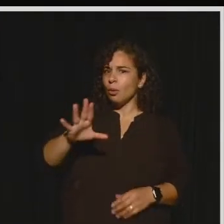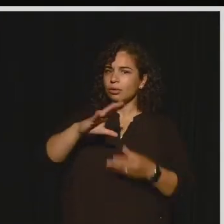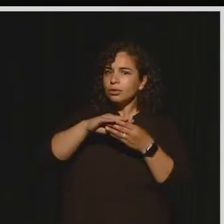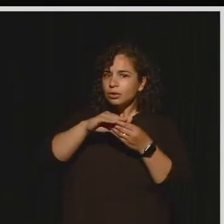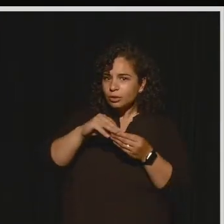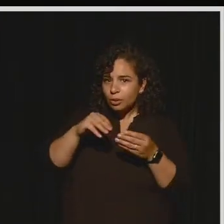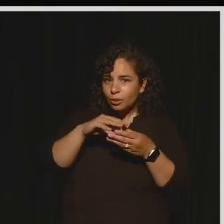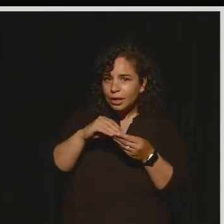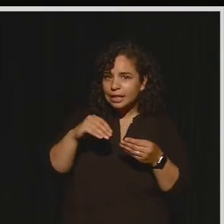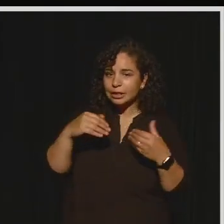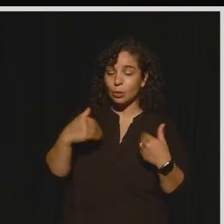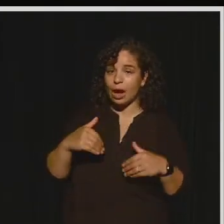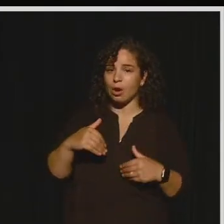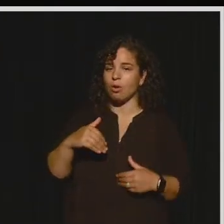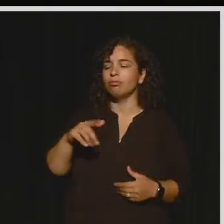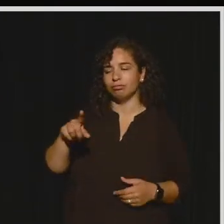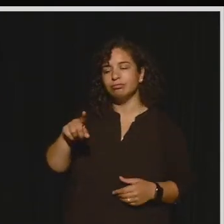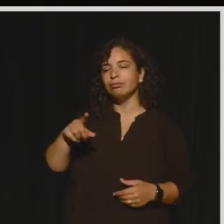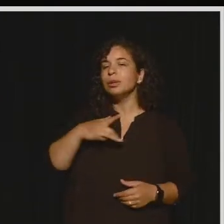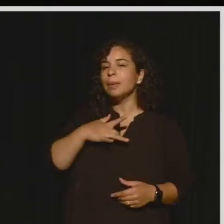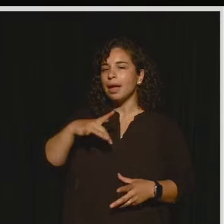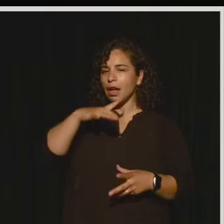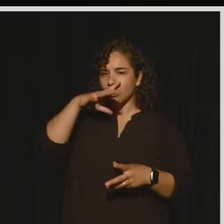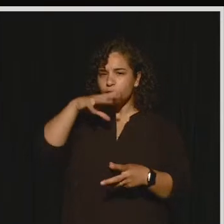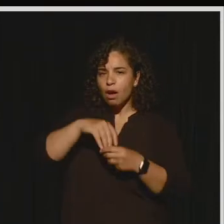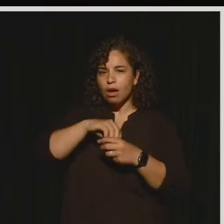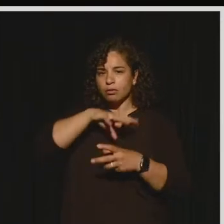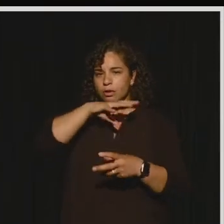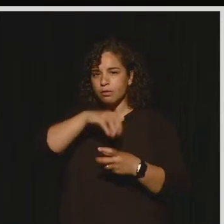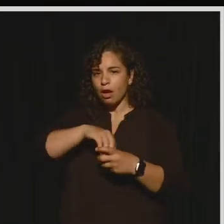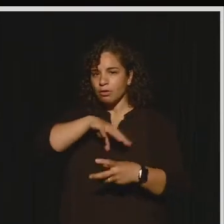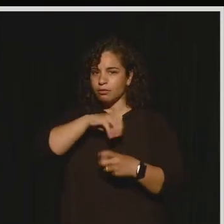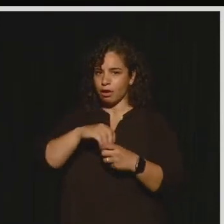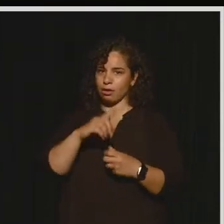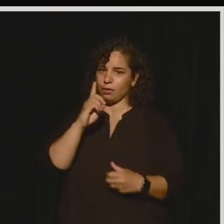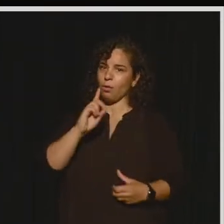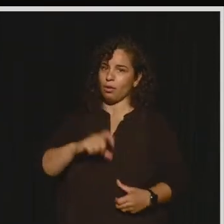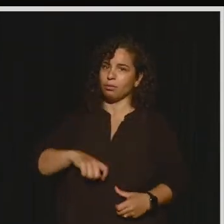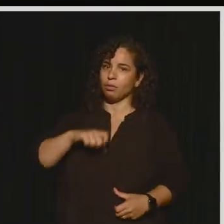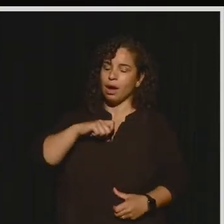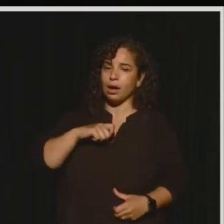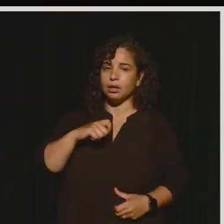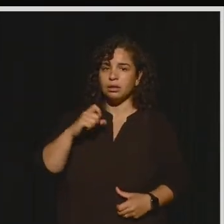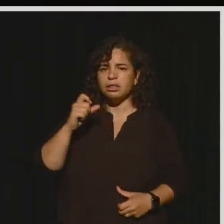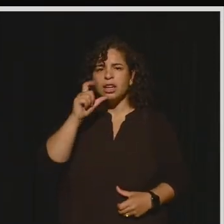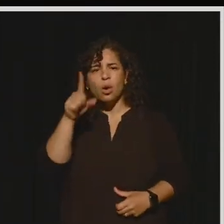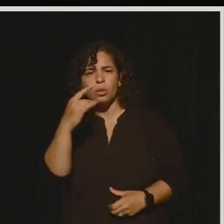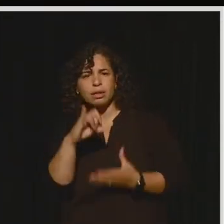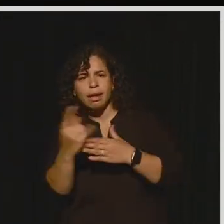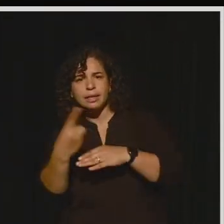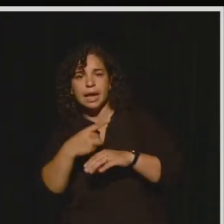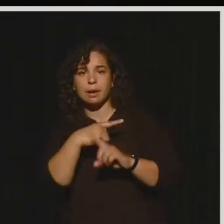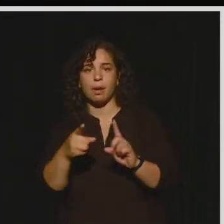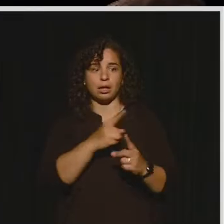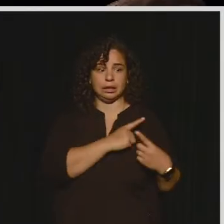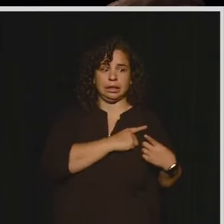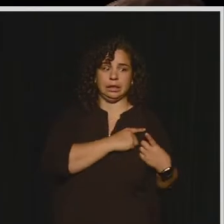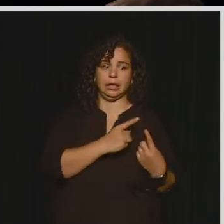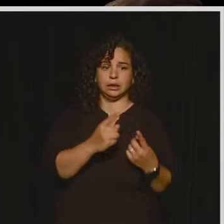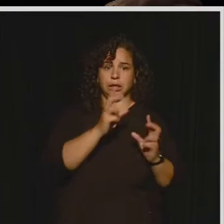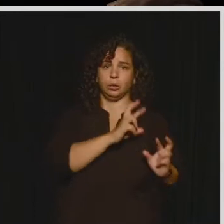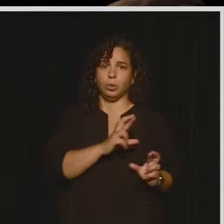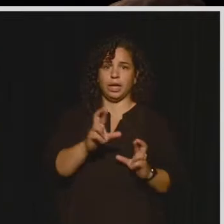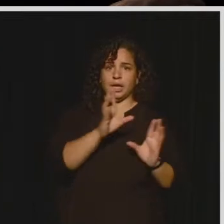been so involved with Pride, behind the scenes, attending Prides,